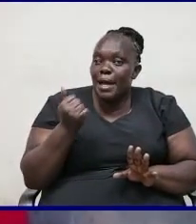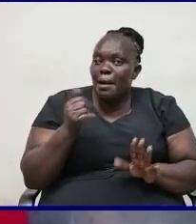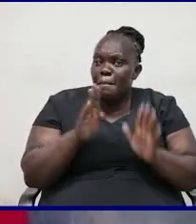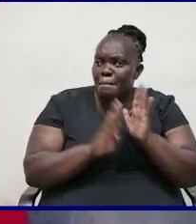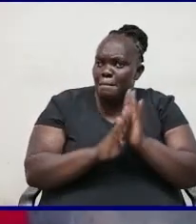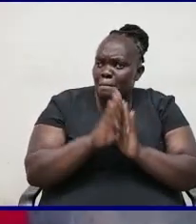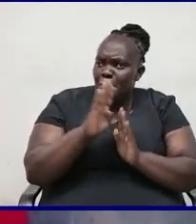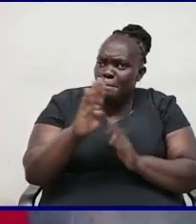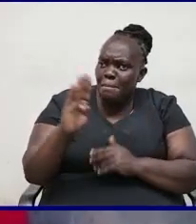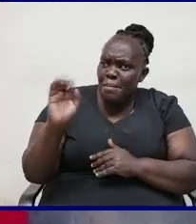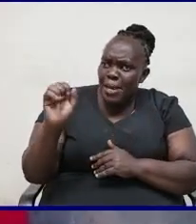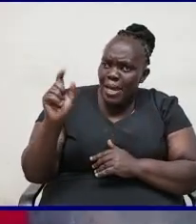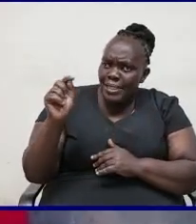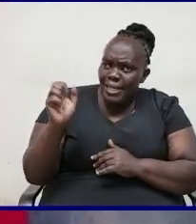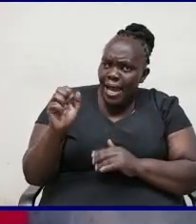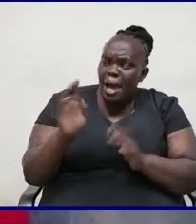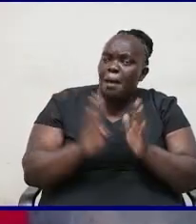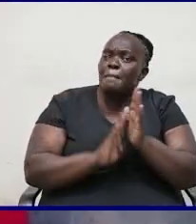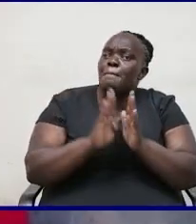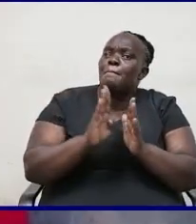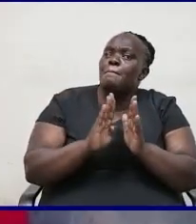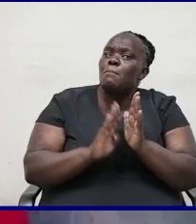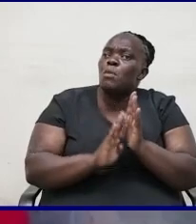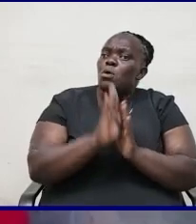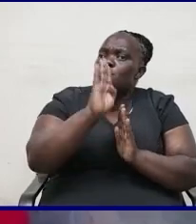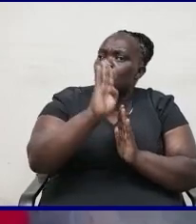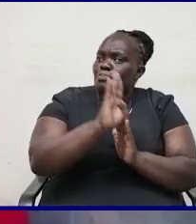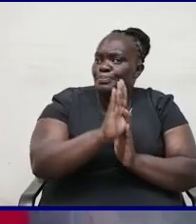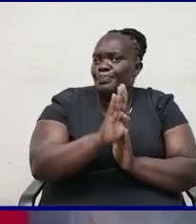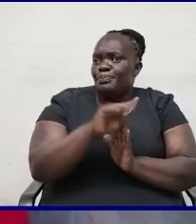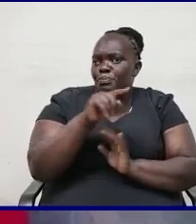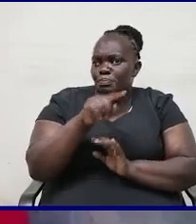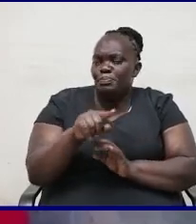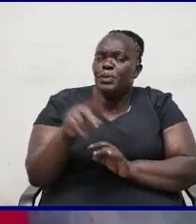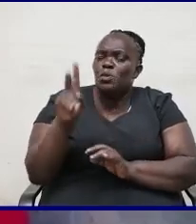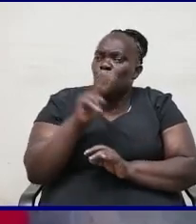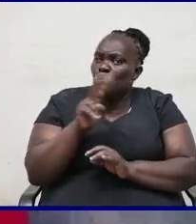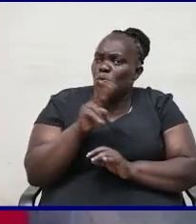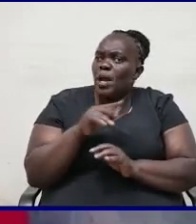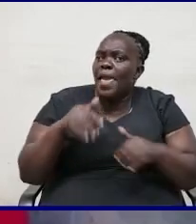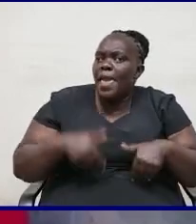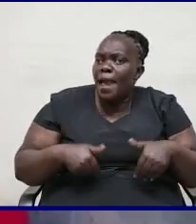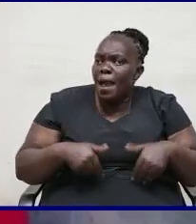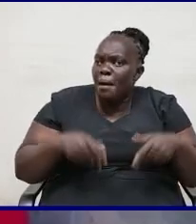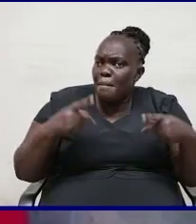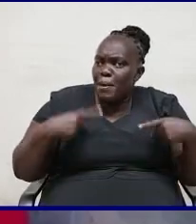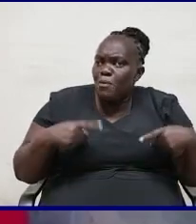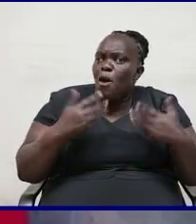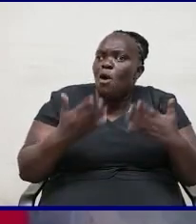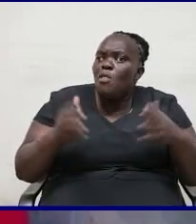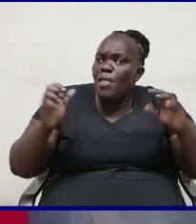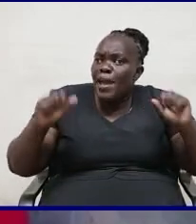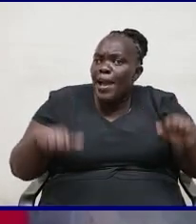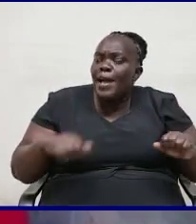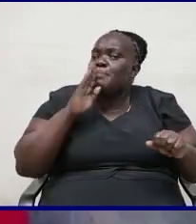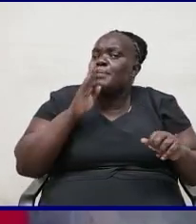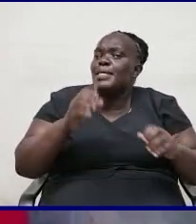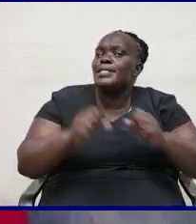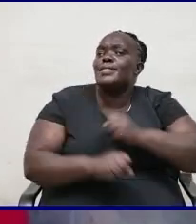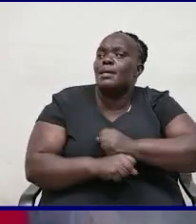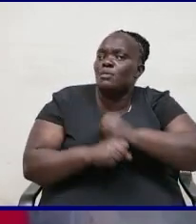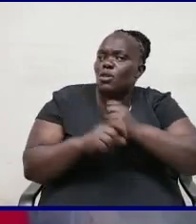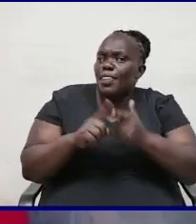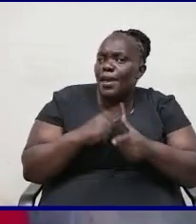The bottom-up transformation agenda is supposed to look at the young people and how they can be supported,